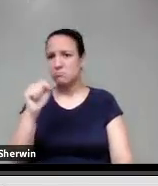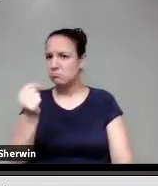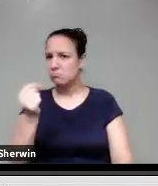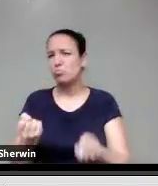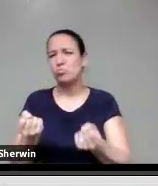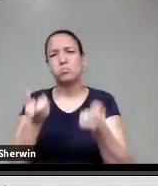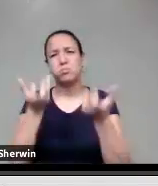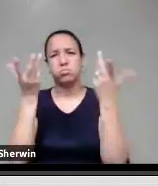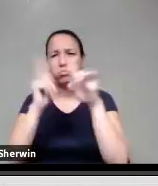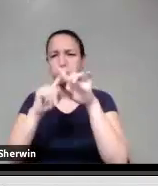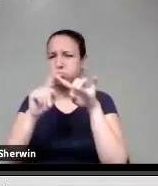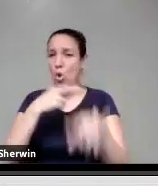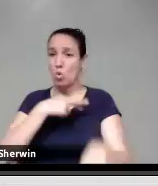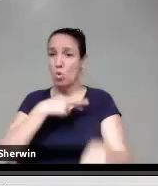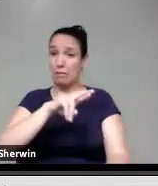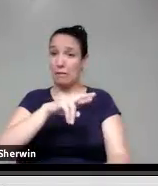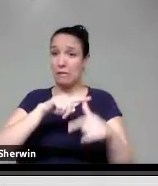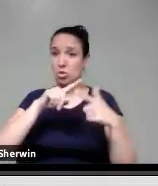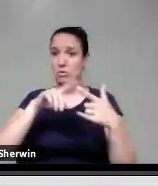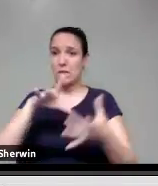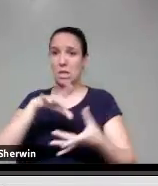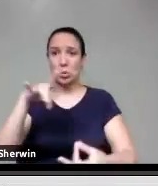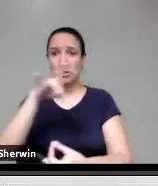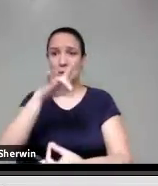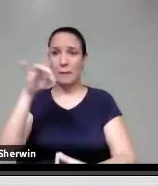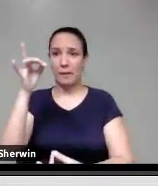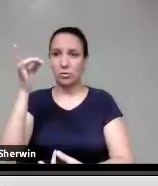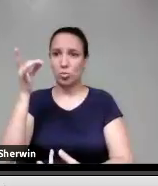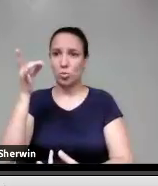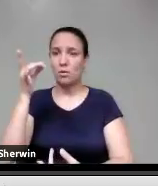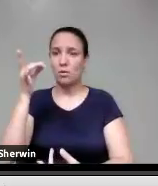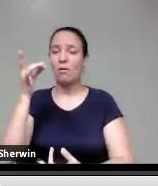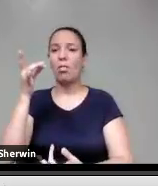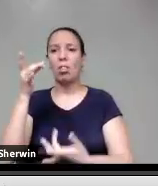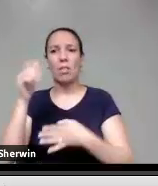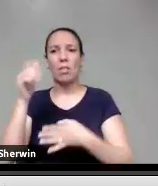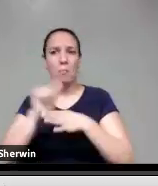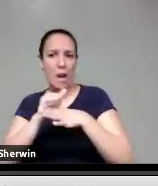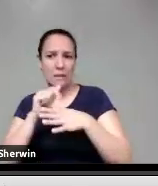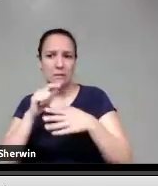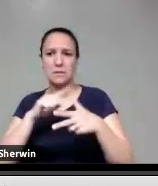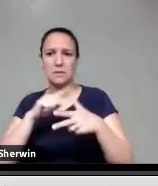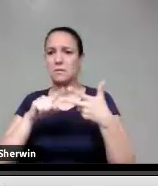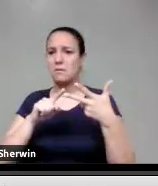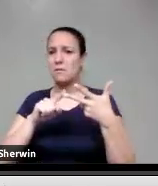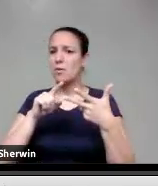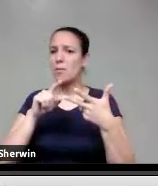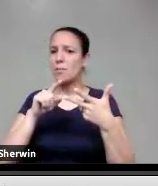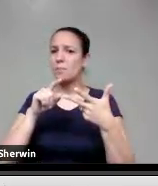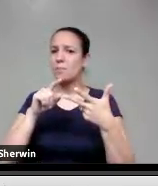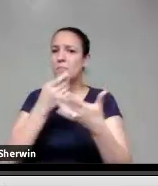spiritual practices out there that we might think of as we're trying to involve others. Socioeconomics, absolutely, Alyssa.